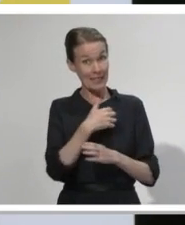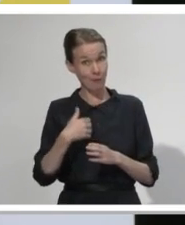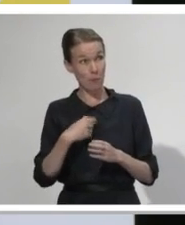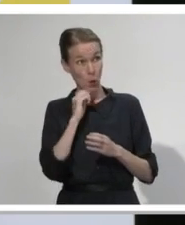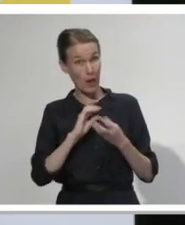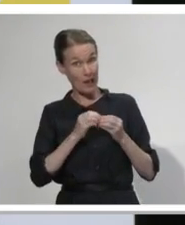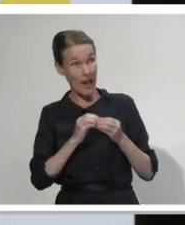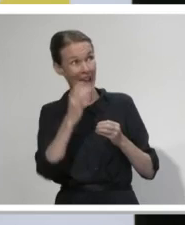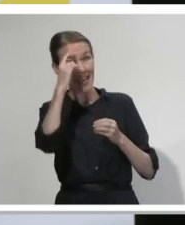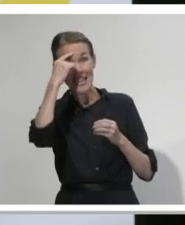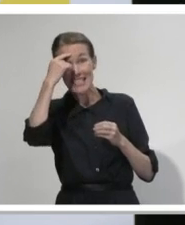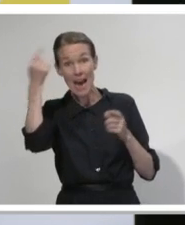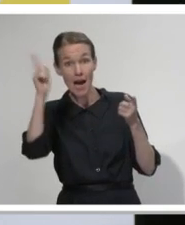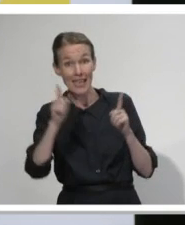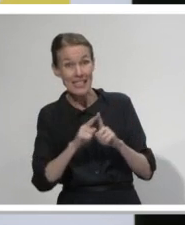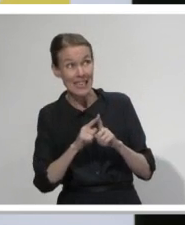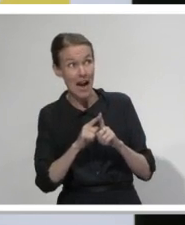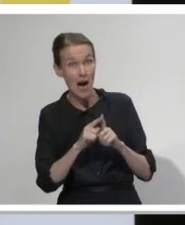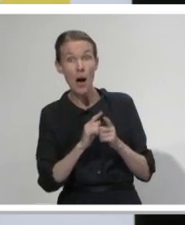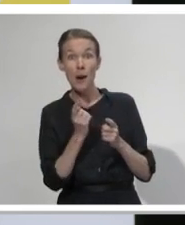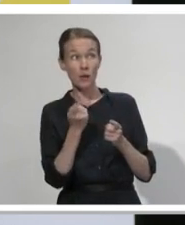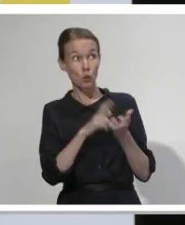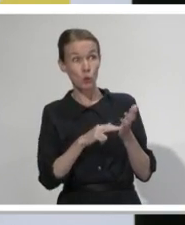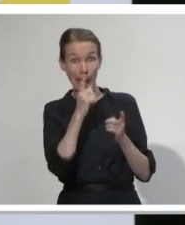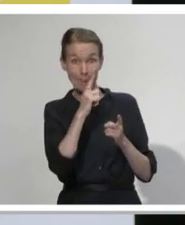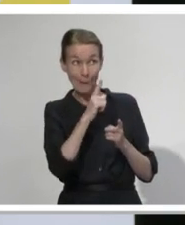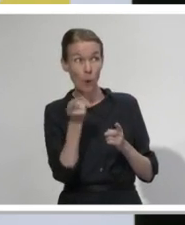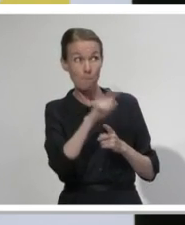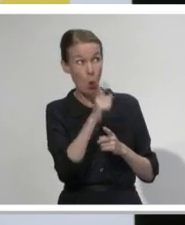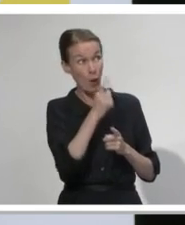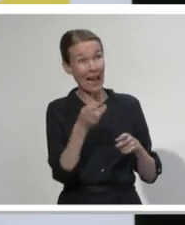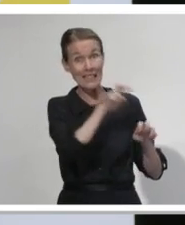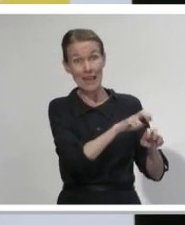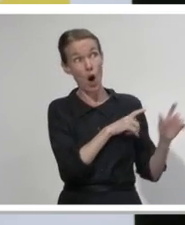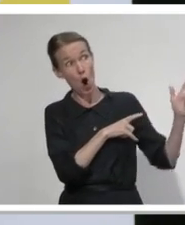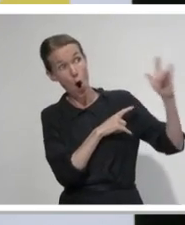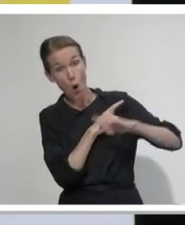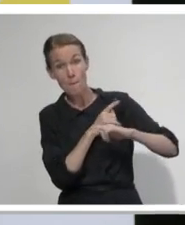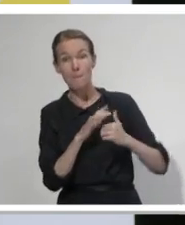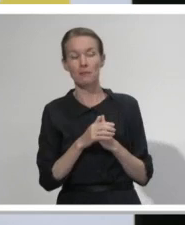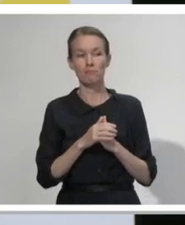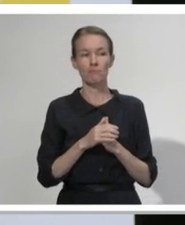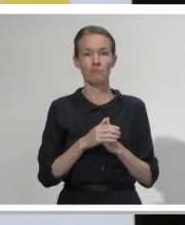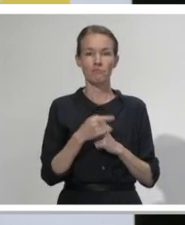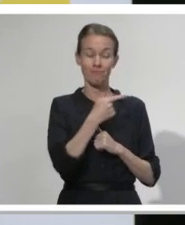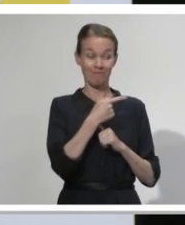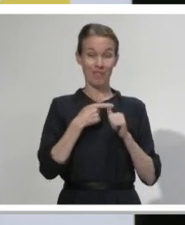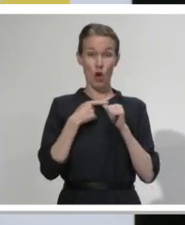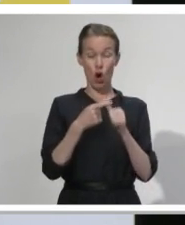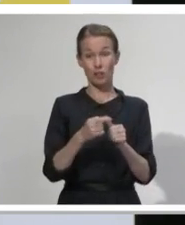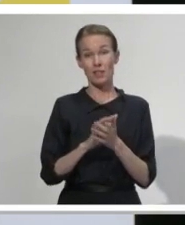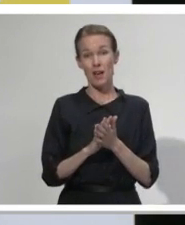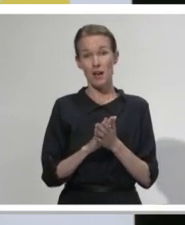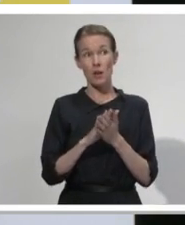but I do know that the Ministry of Foreign Affairs and Trade continues to work with New Zealanders overseas to do what they can to support them